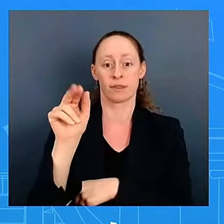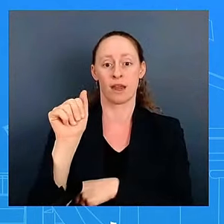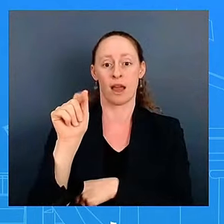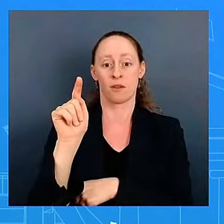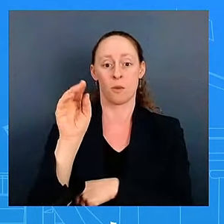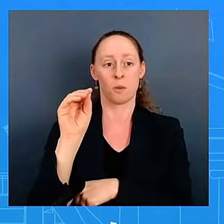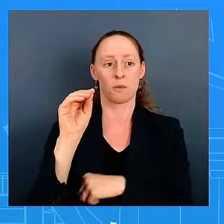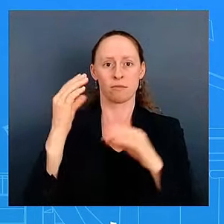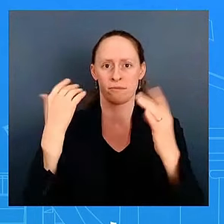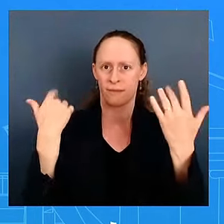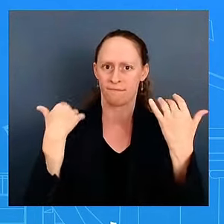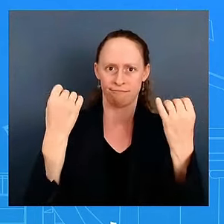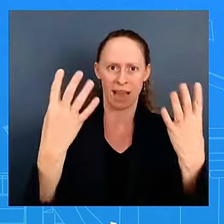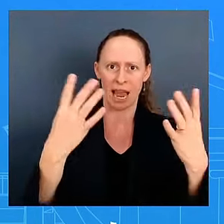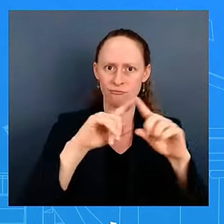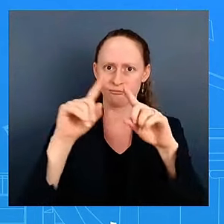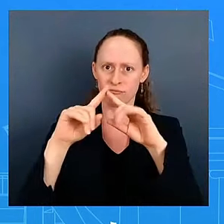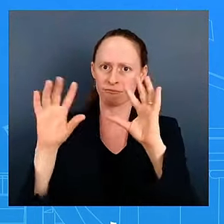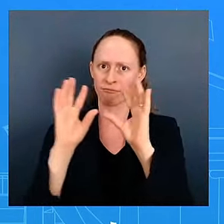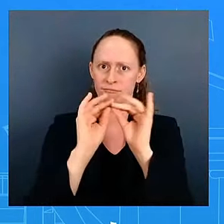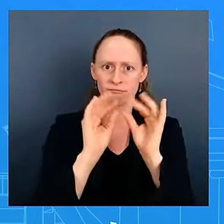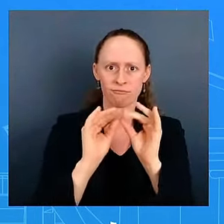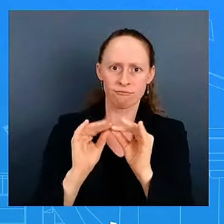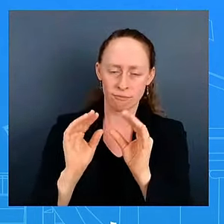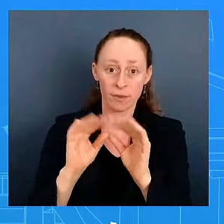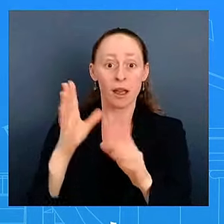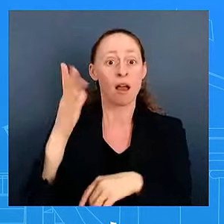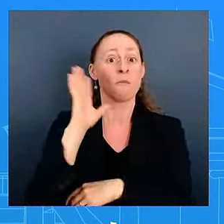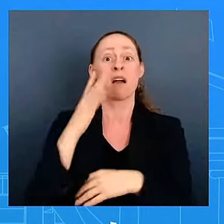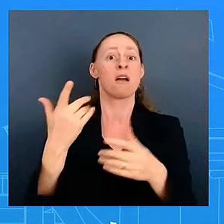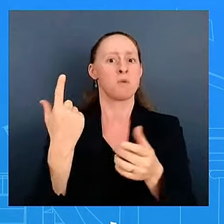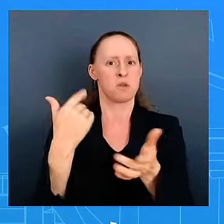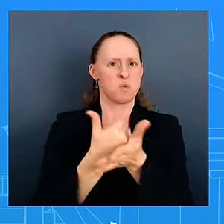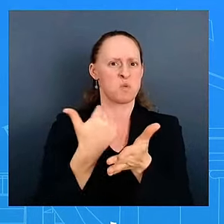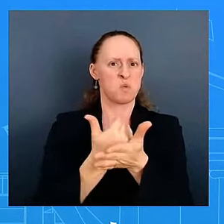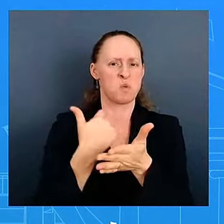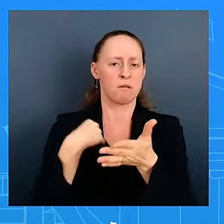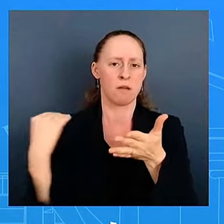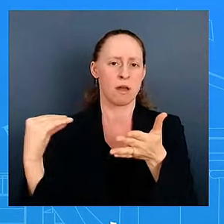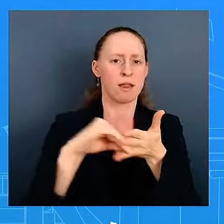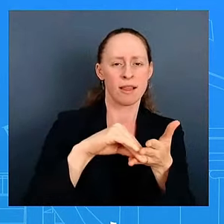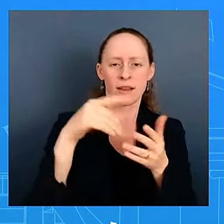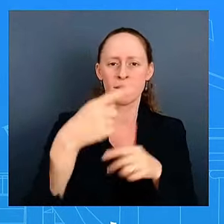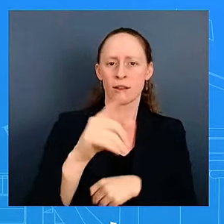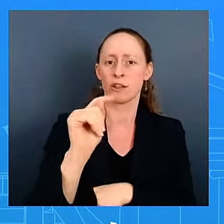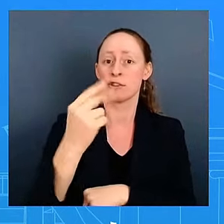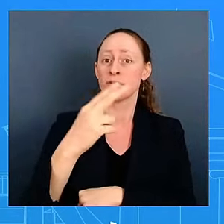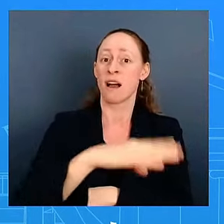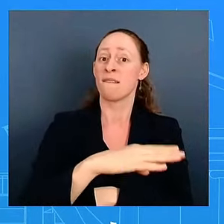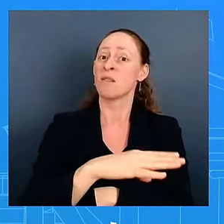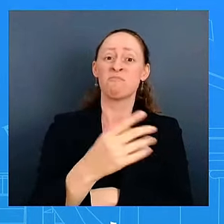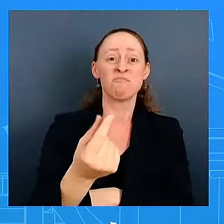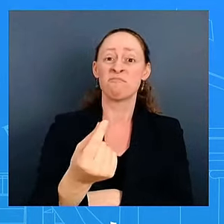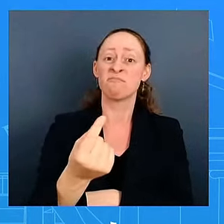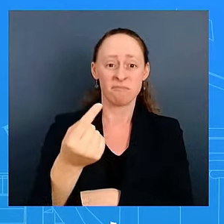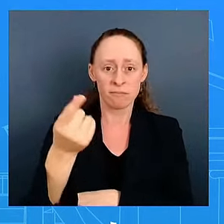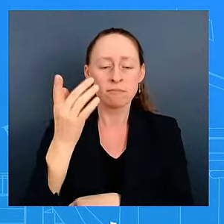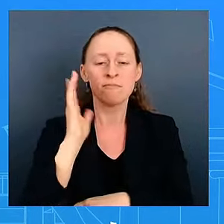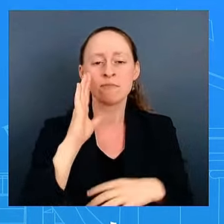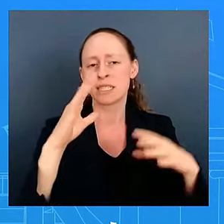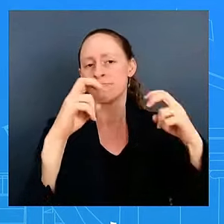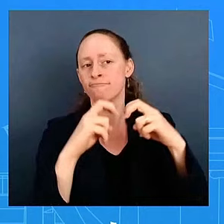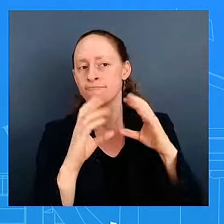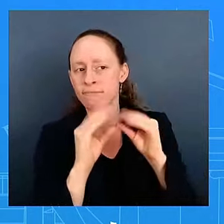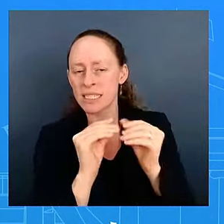Biden will meet with President Zelensky of Ukraine to discuss our unwavering support for Ukraine as it continues to